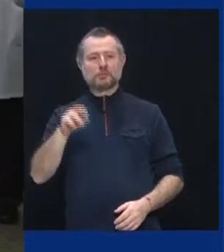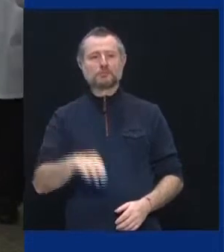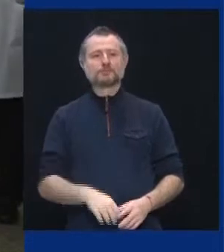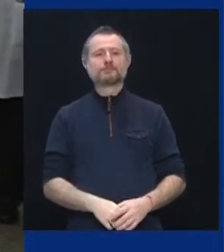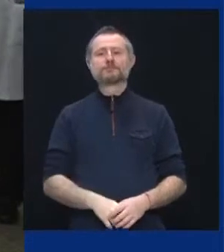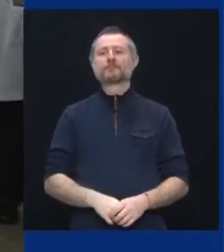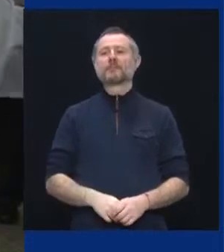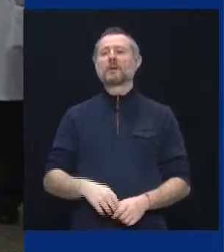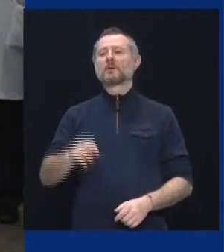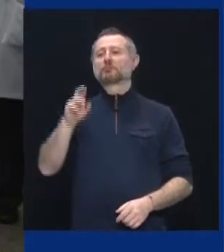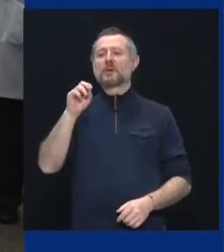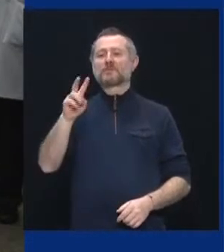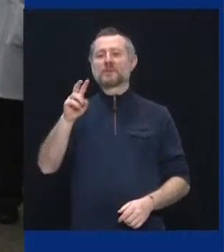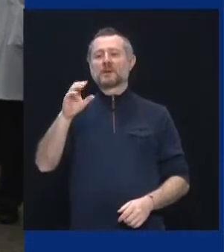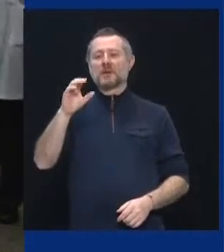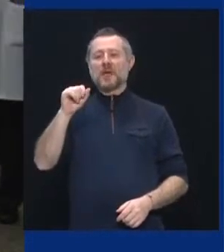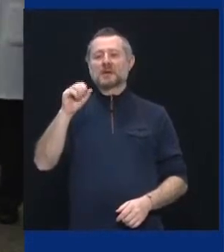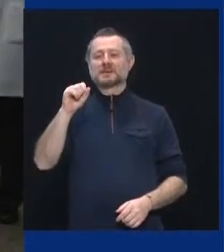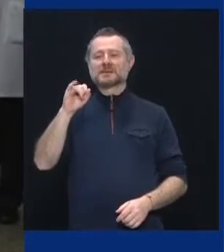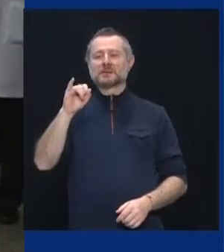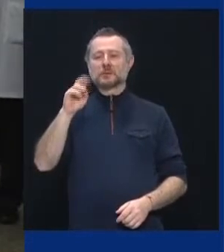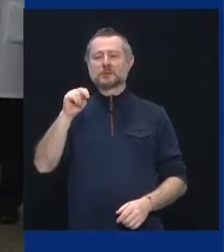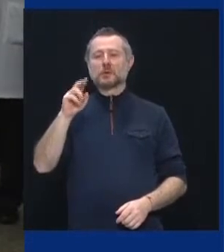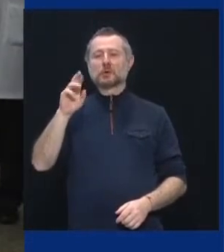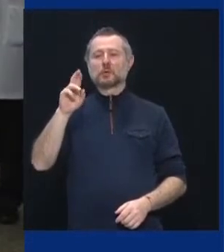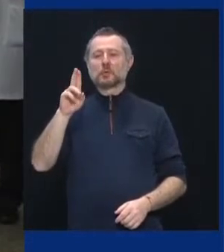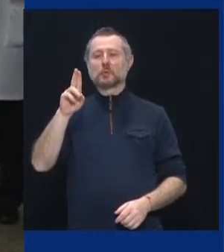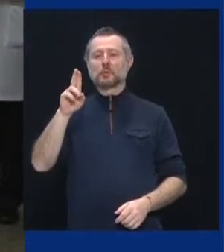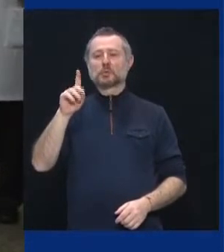Reverend Cassius Rudolph.